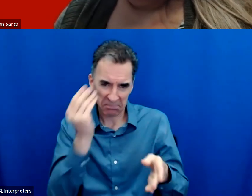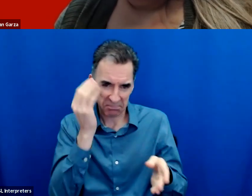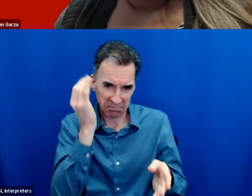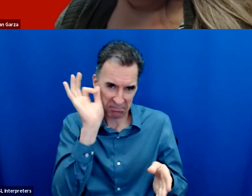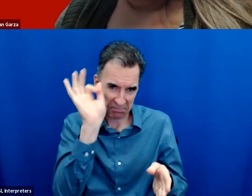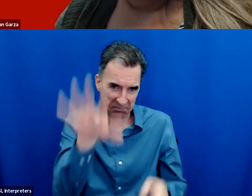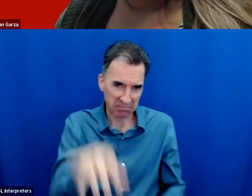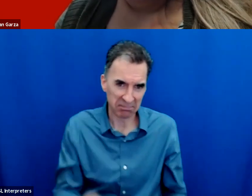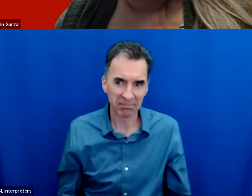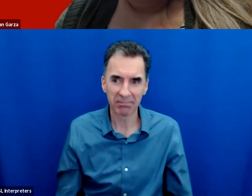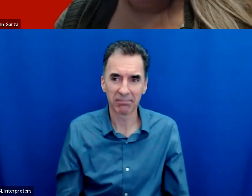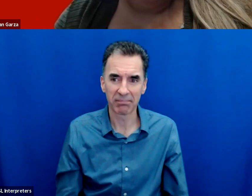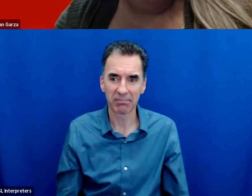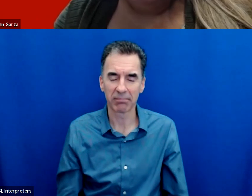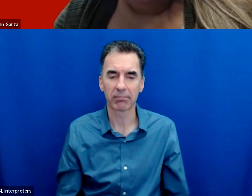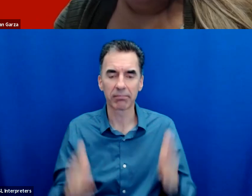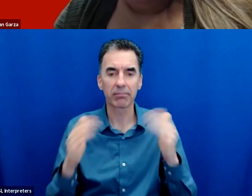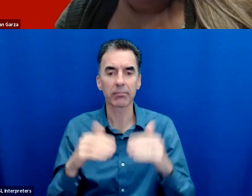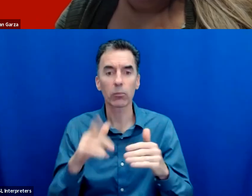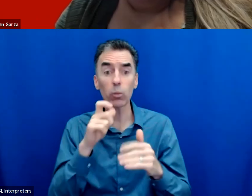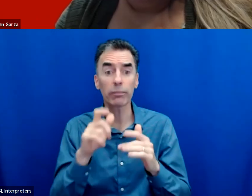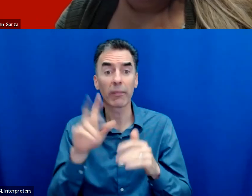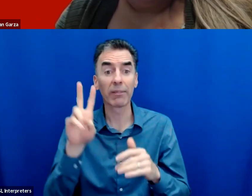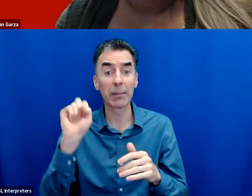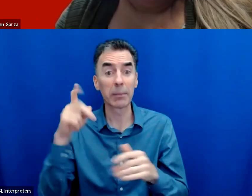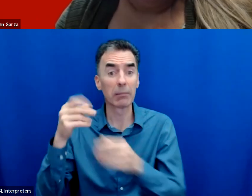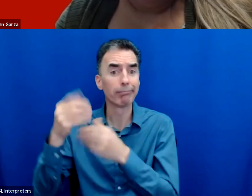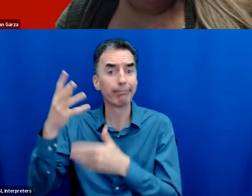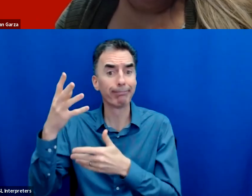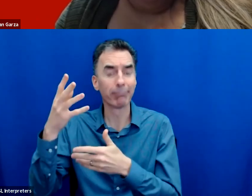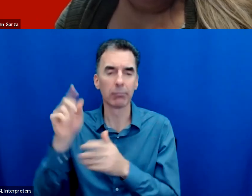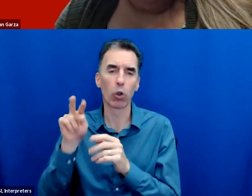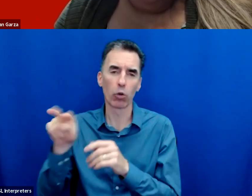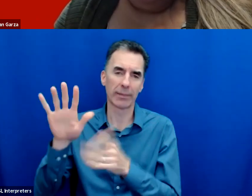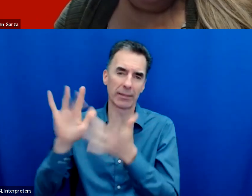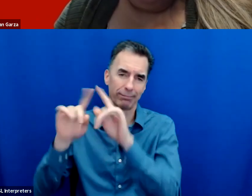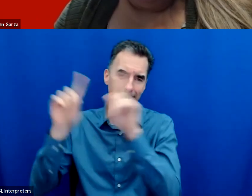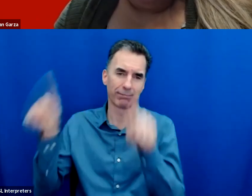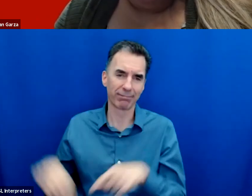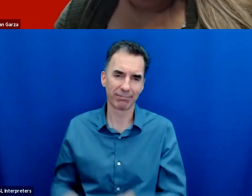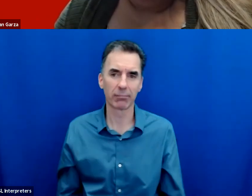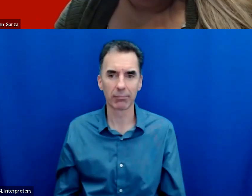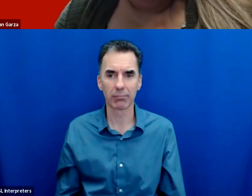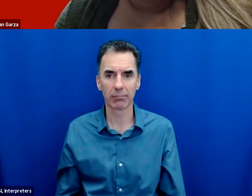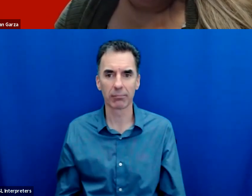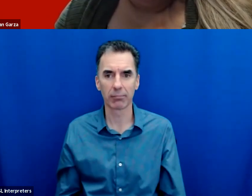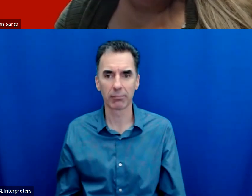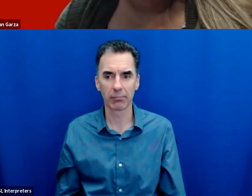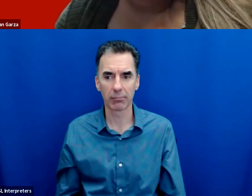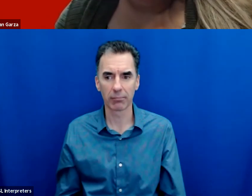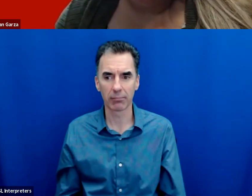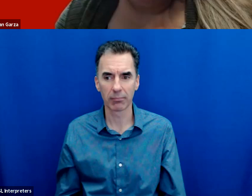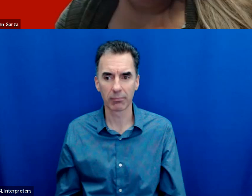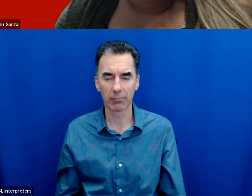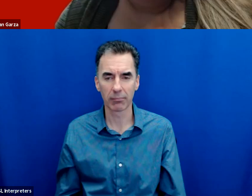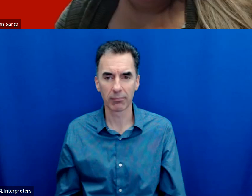And for the list of providers with VSP, you're going to want to go to their portal. Yeah. Yeah. Eyeglasses,